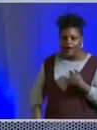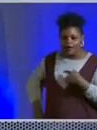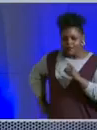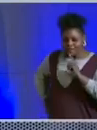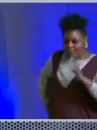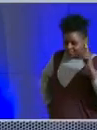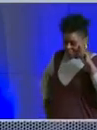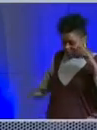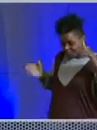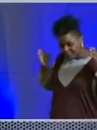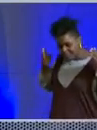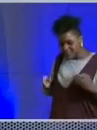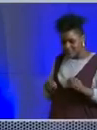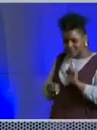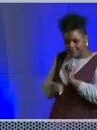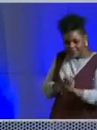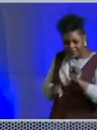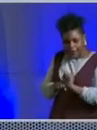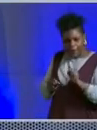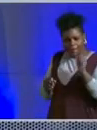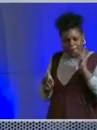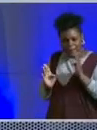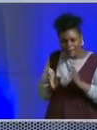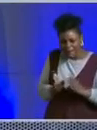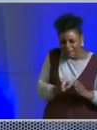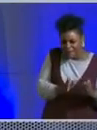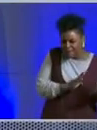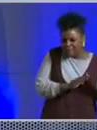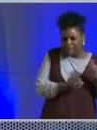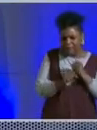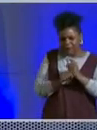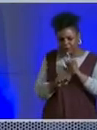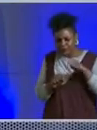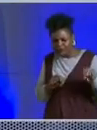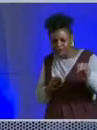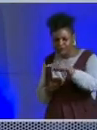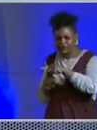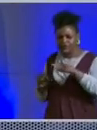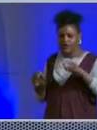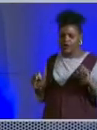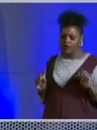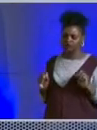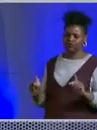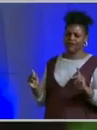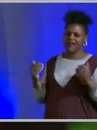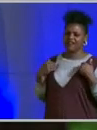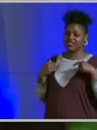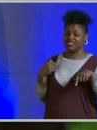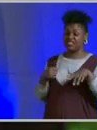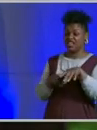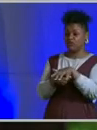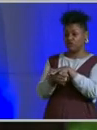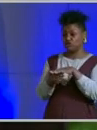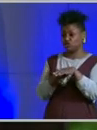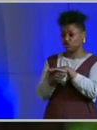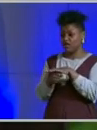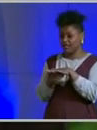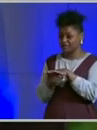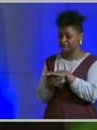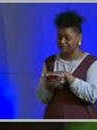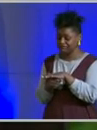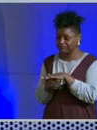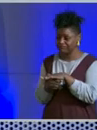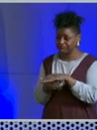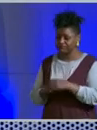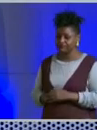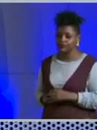even harder on getting people prepared for opportunities in this region. We believe that the